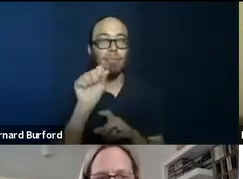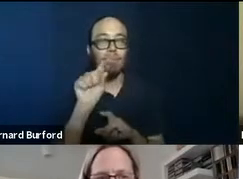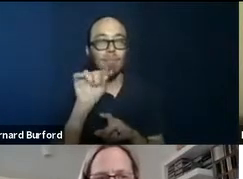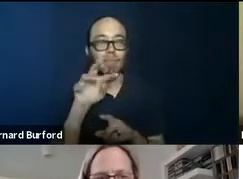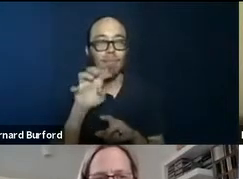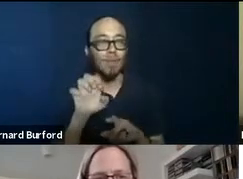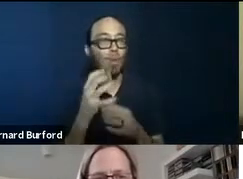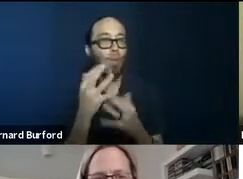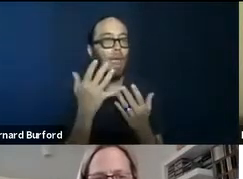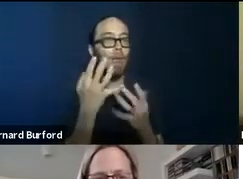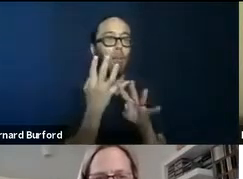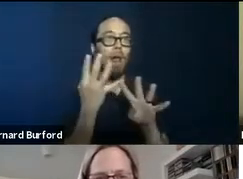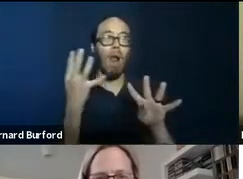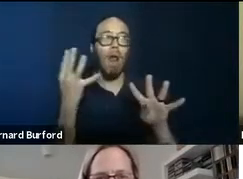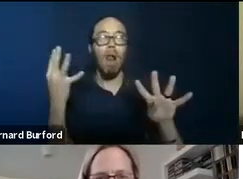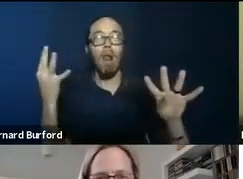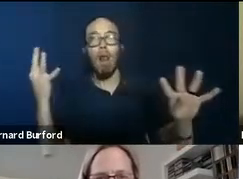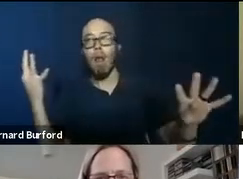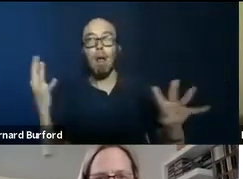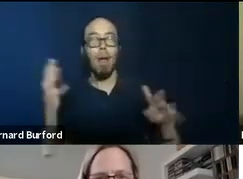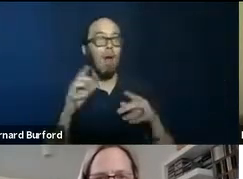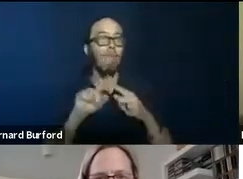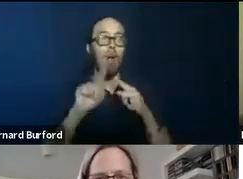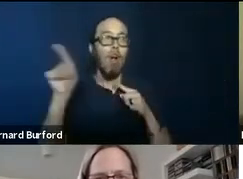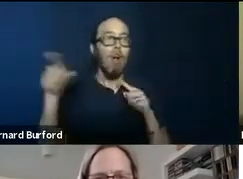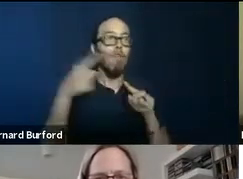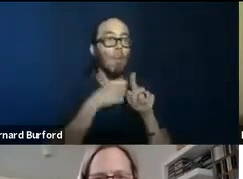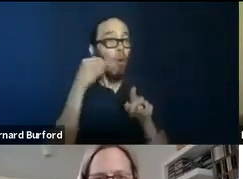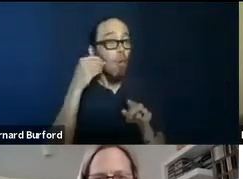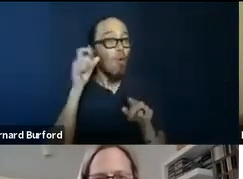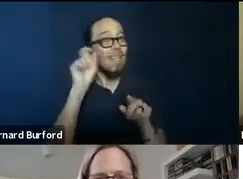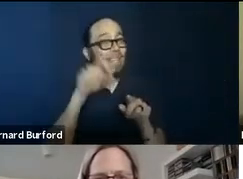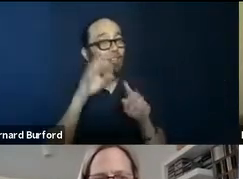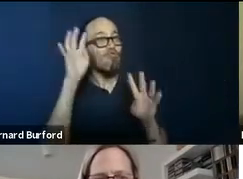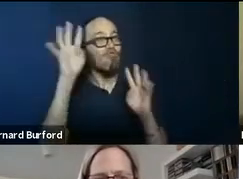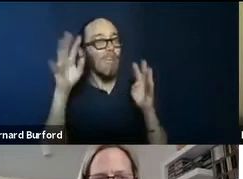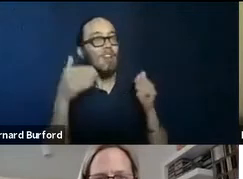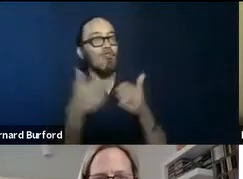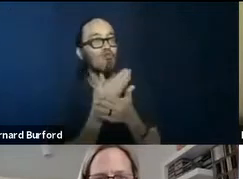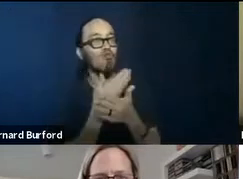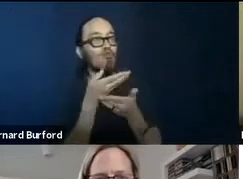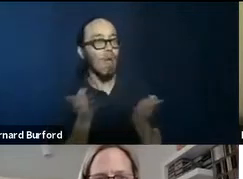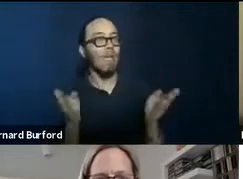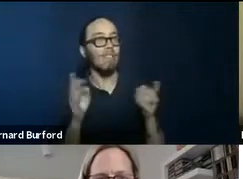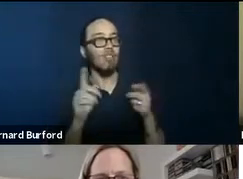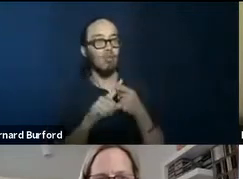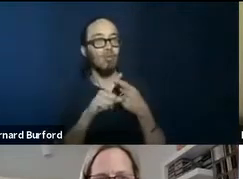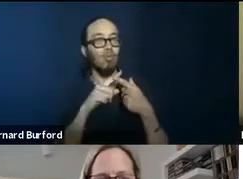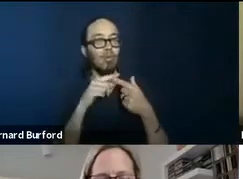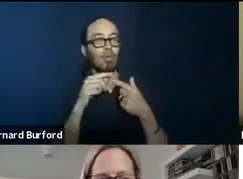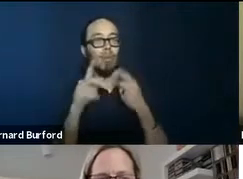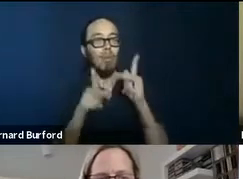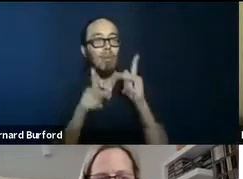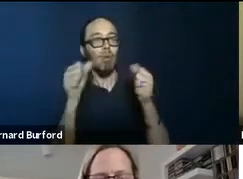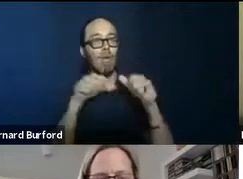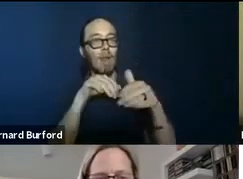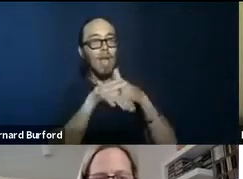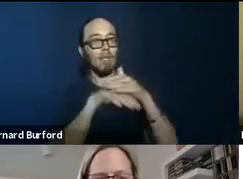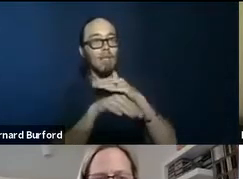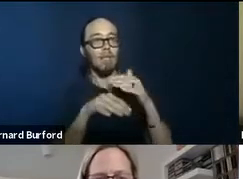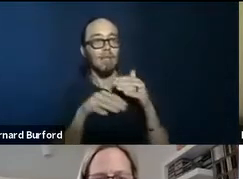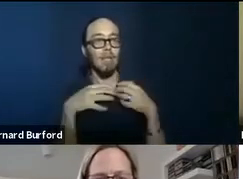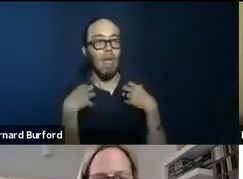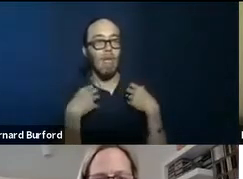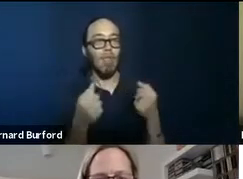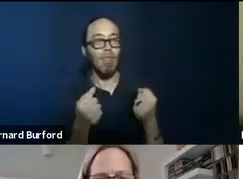their home, we've got to create new ways for people to access health services so that they really are